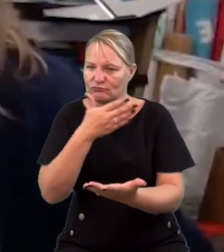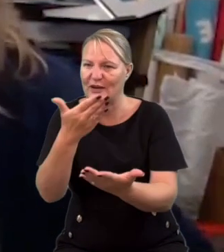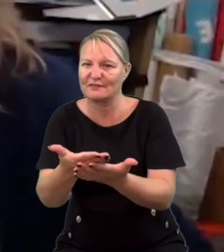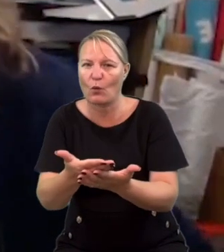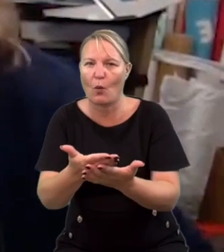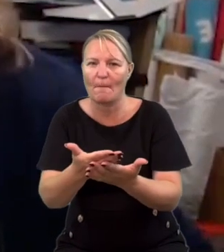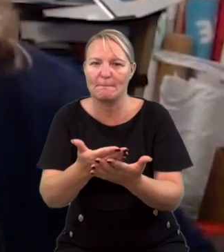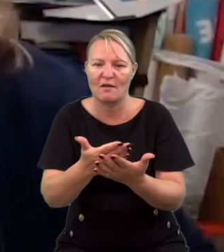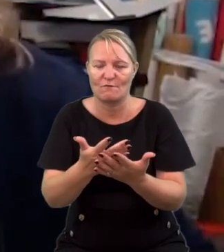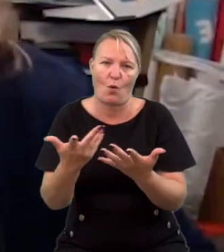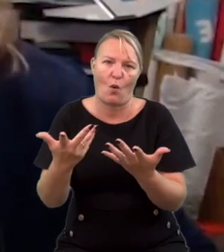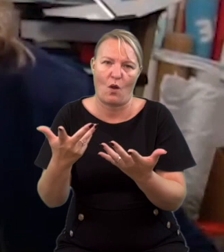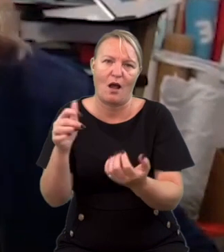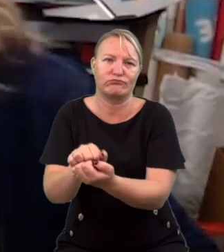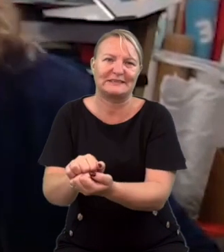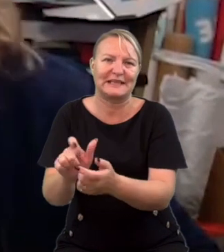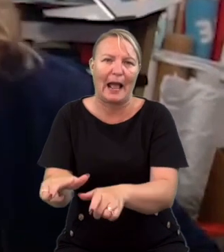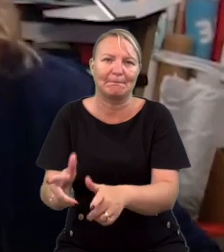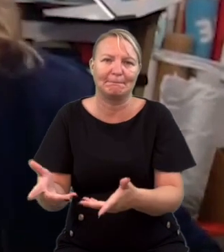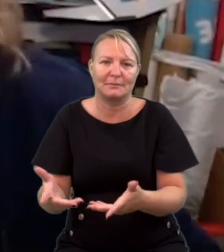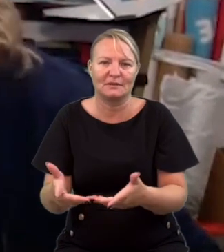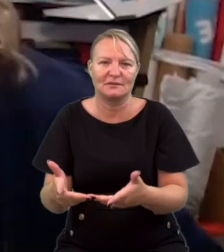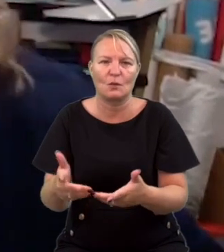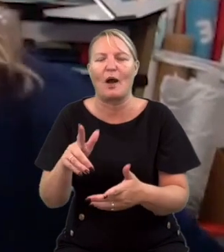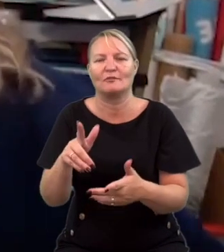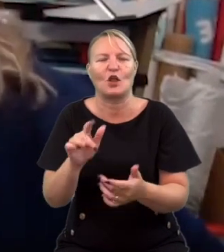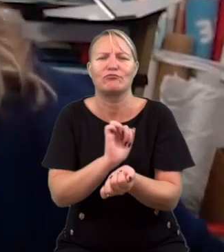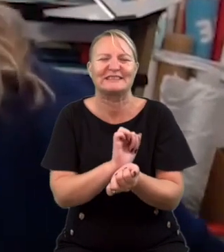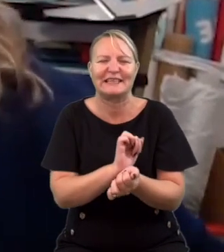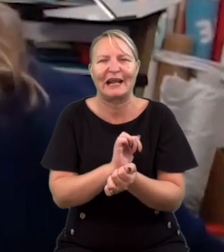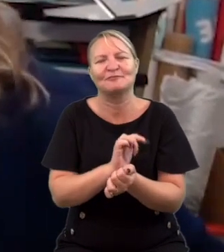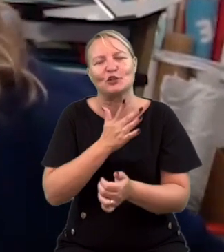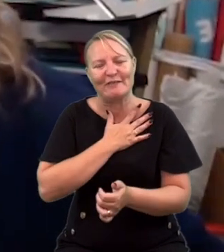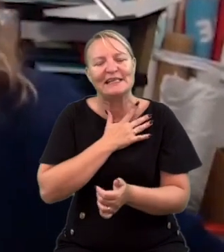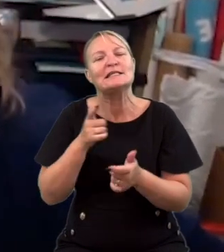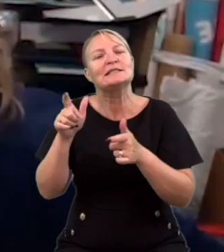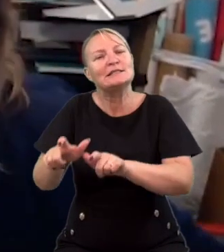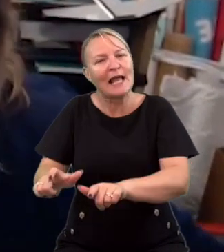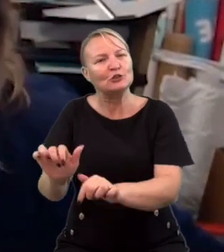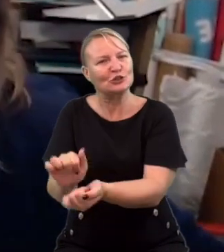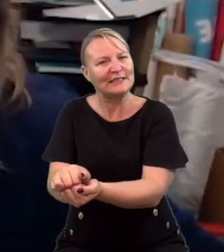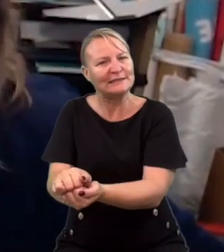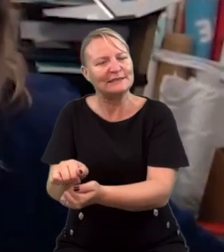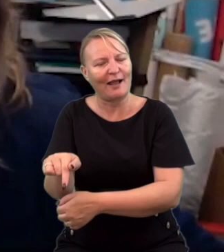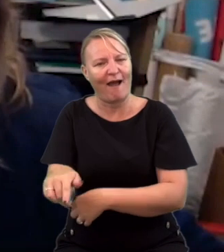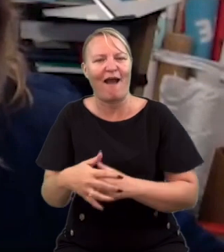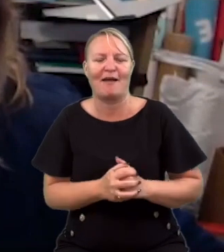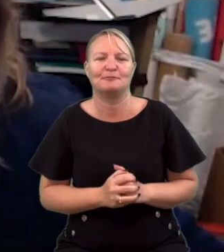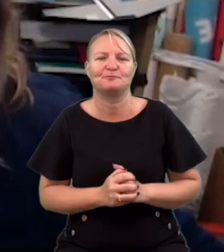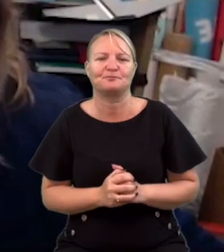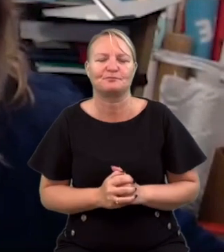as a prison camp, I guess, or not, sorry, detention centre, I should say. Then I was